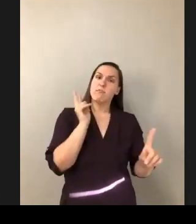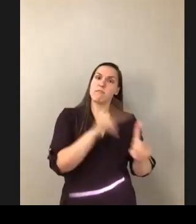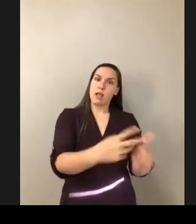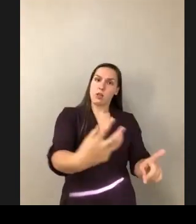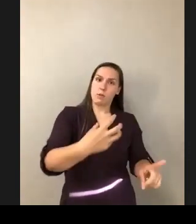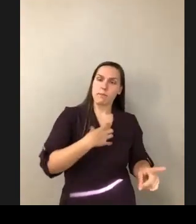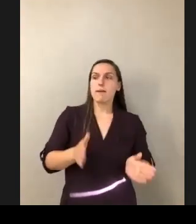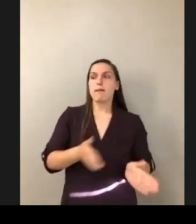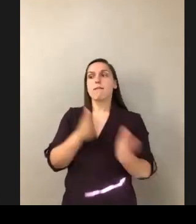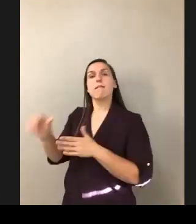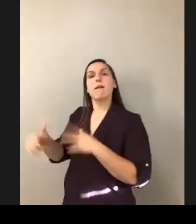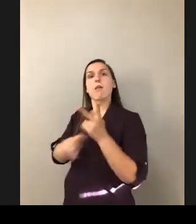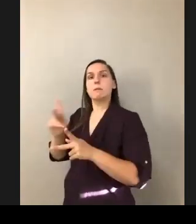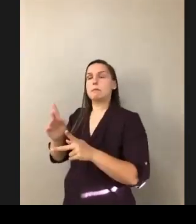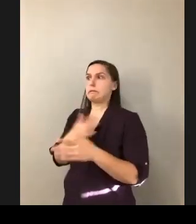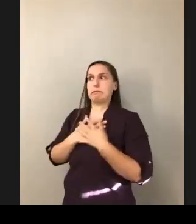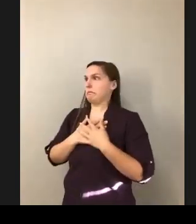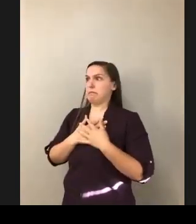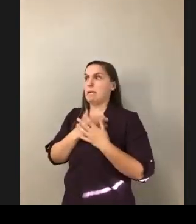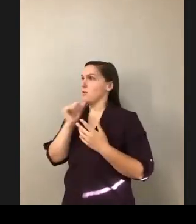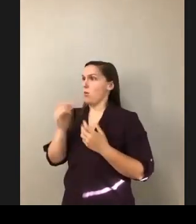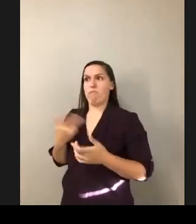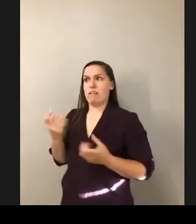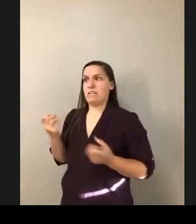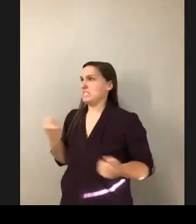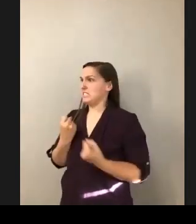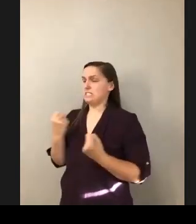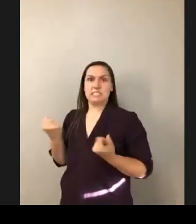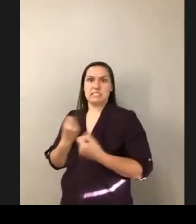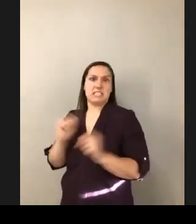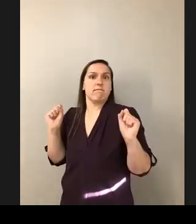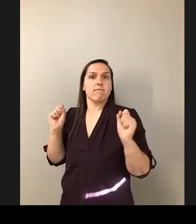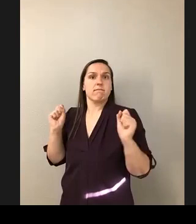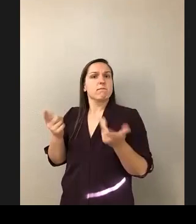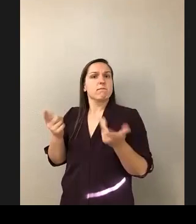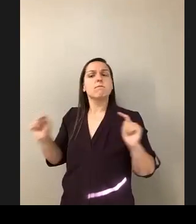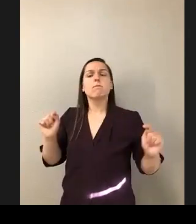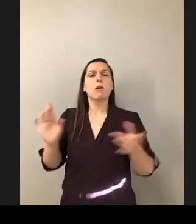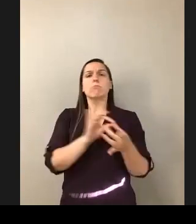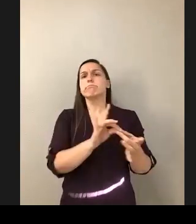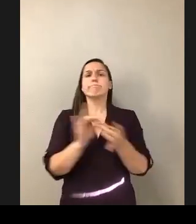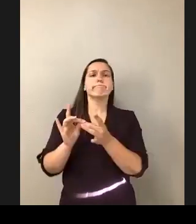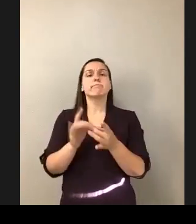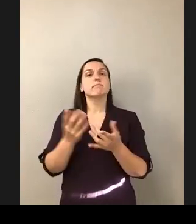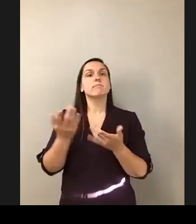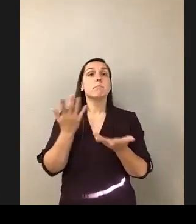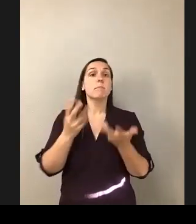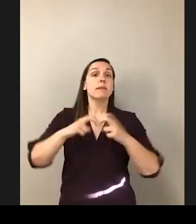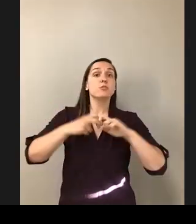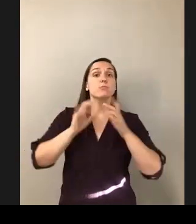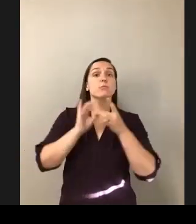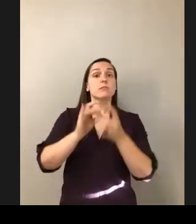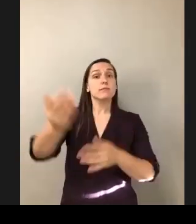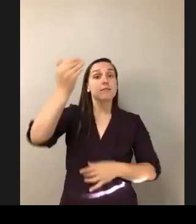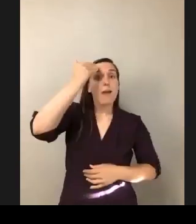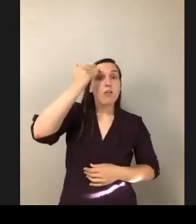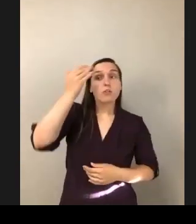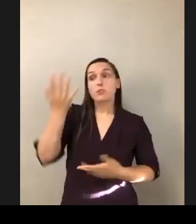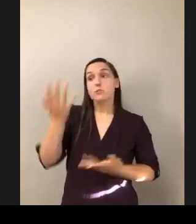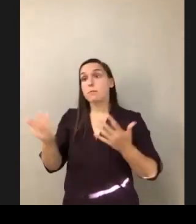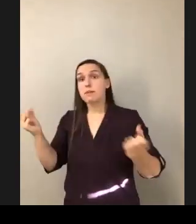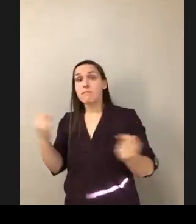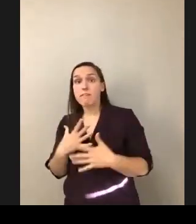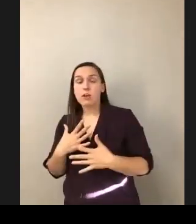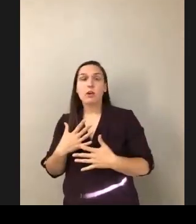are just completely outside of that system. And it could be an issue of knowledge, and it could be an issue of fear, but until